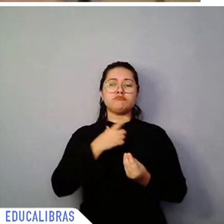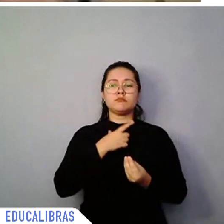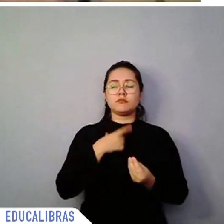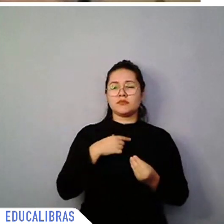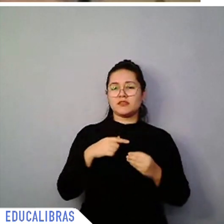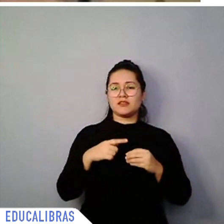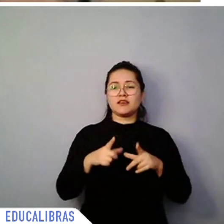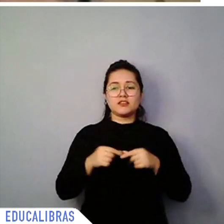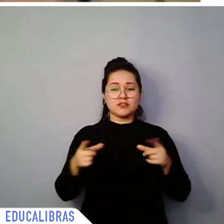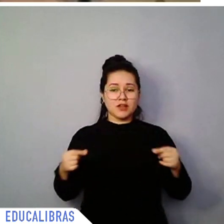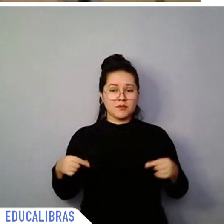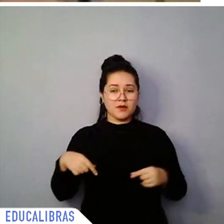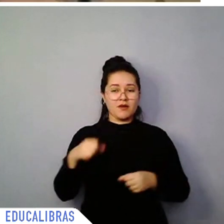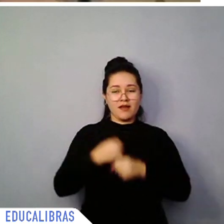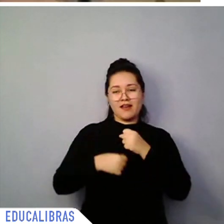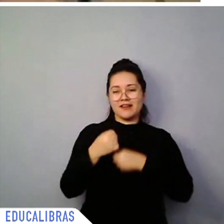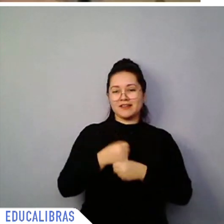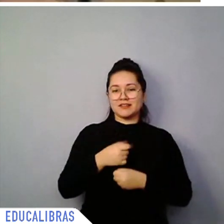and